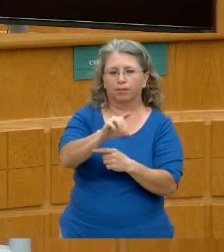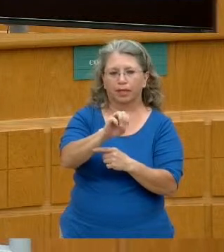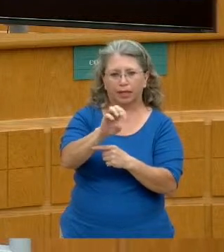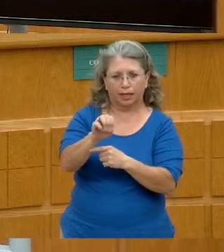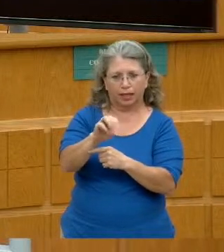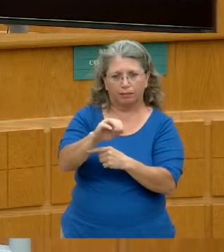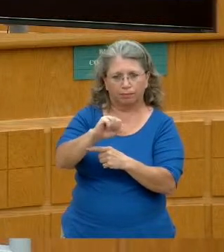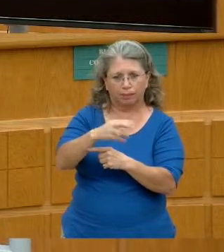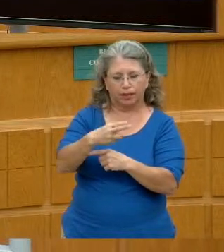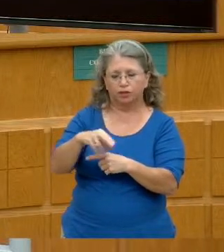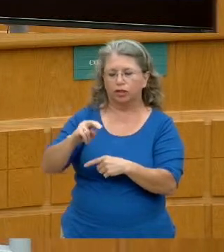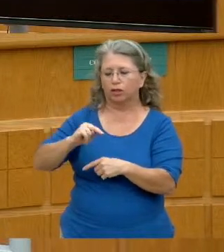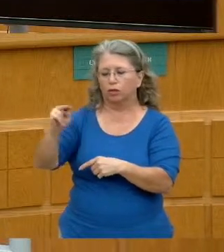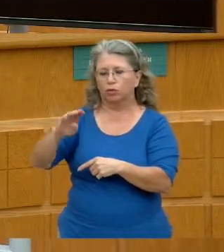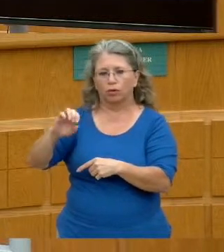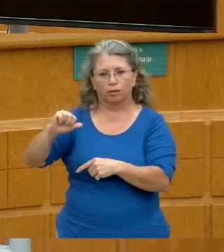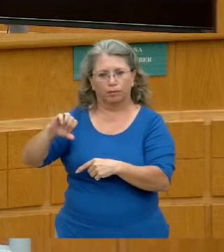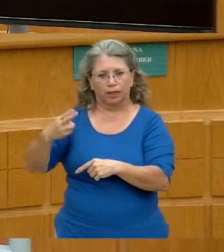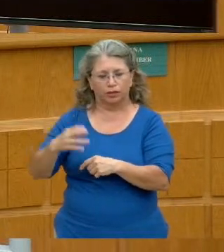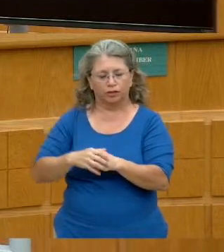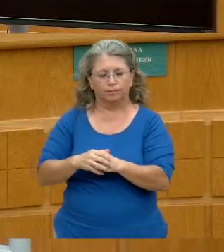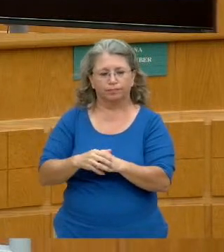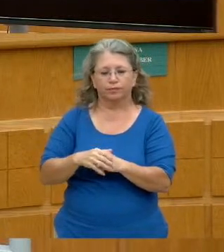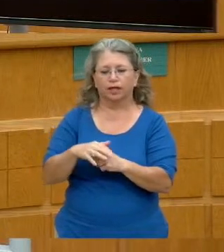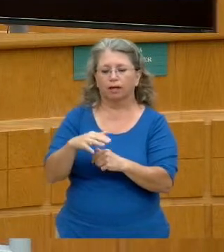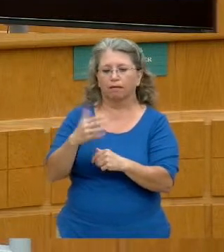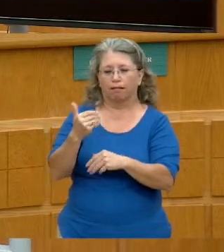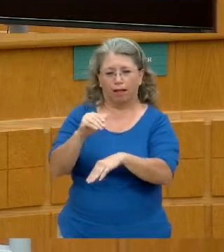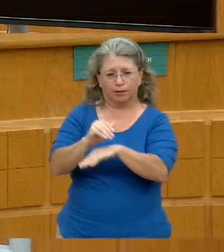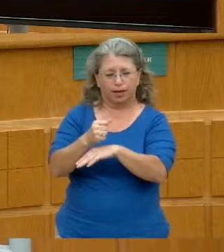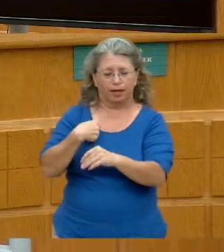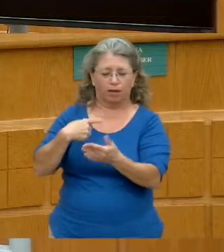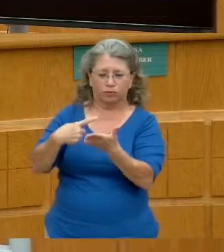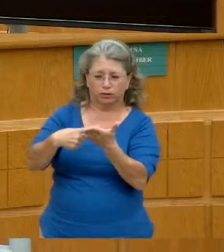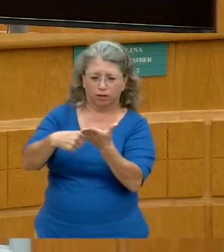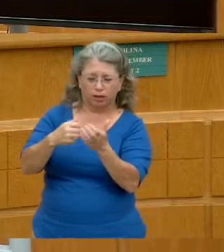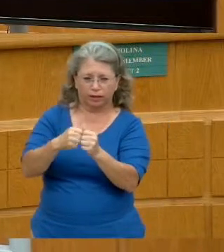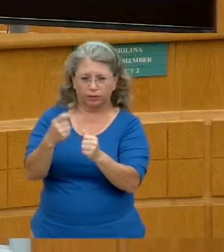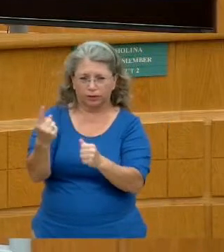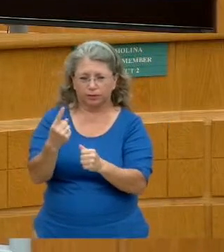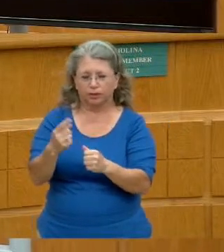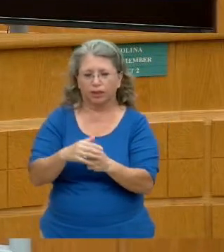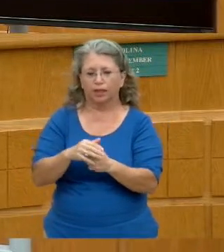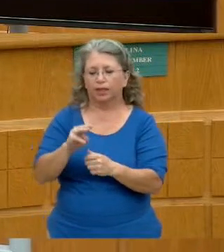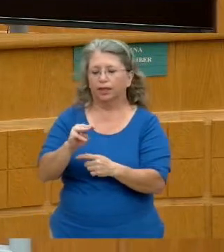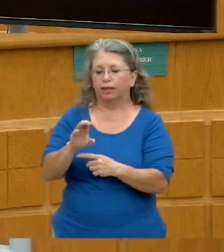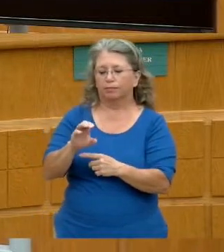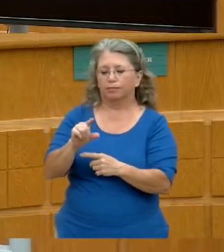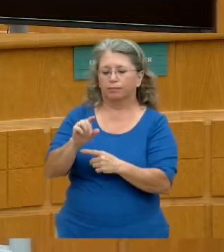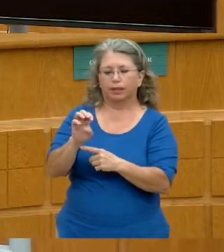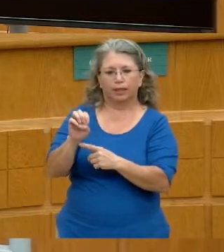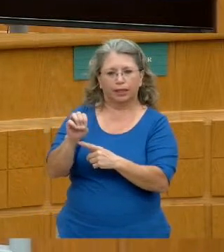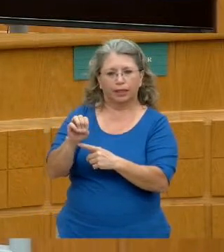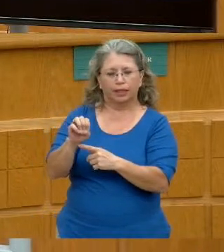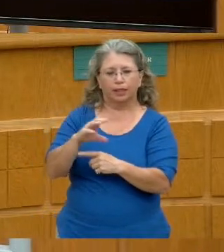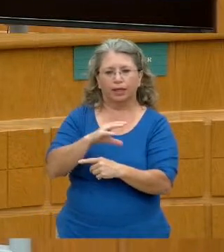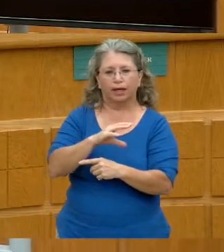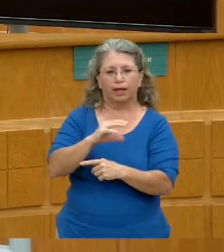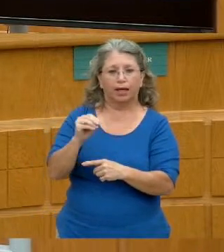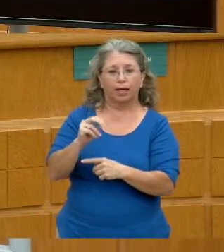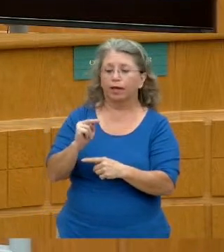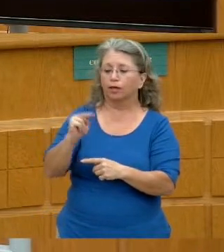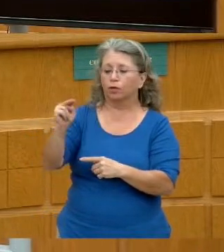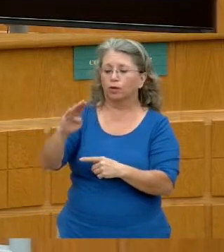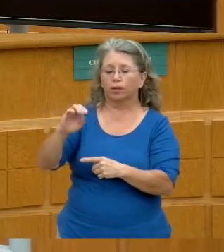last night, late at night, I was talking to one of our constituents, and McGee and North Beach, while